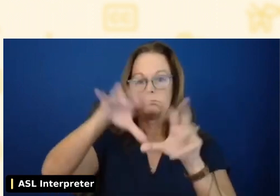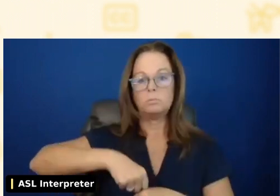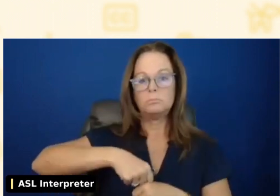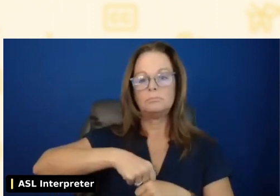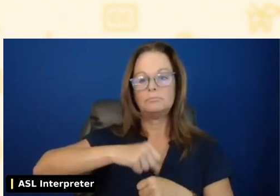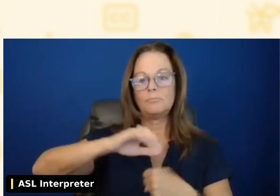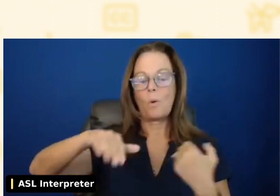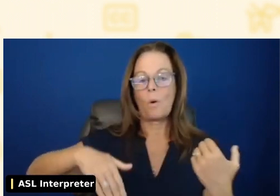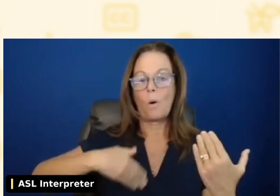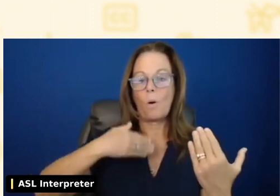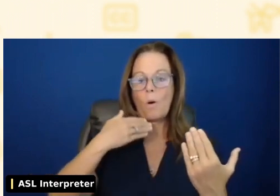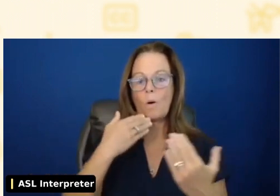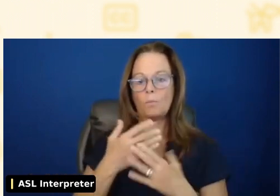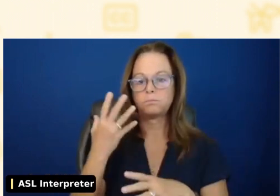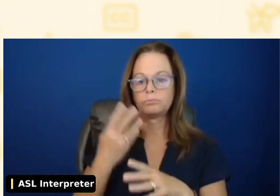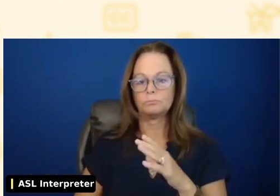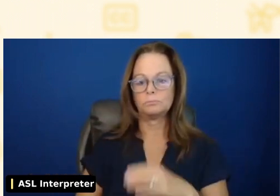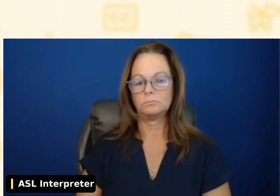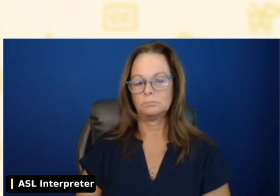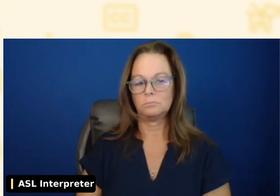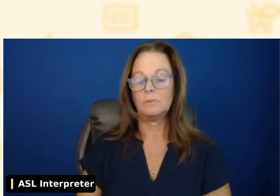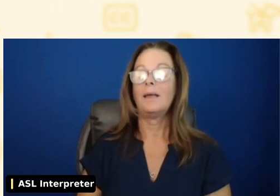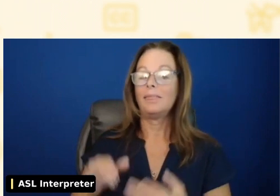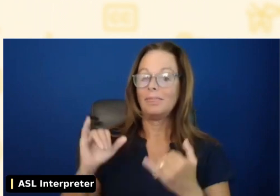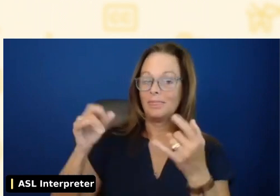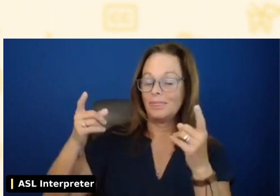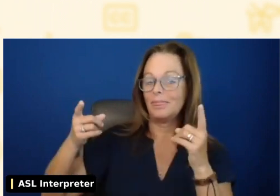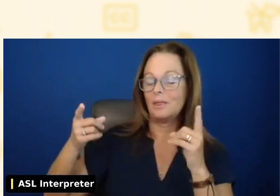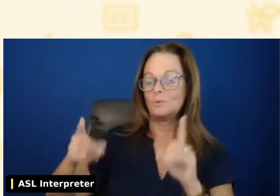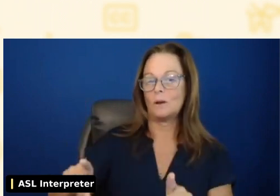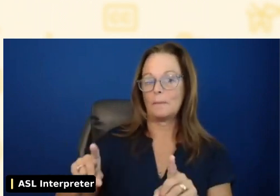users. That's what would happen for images, right?